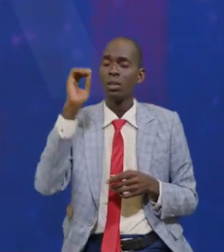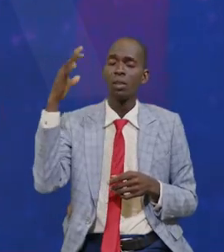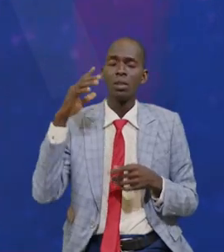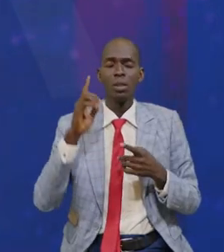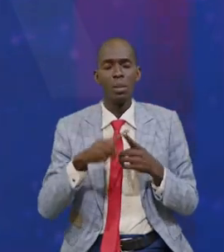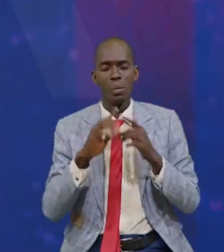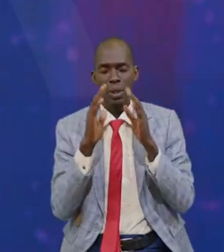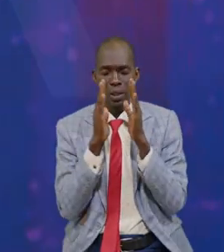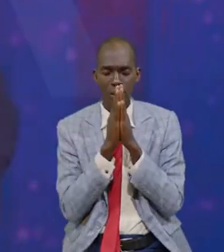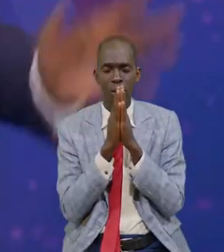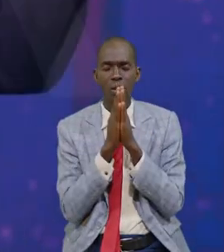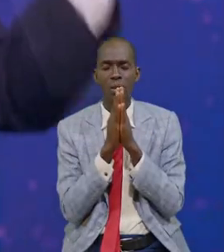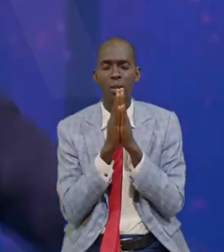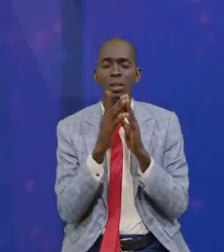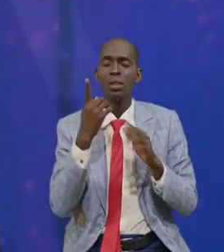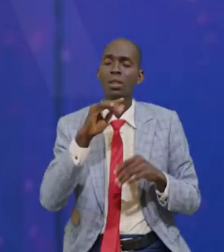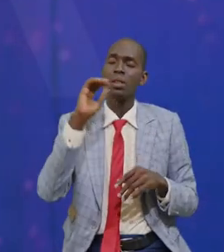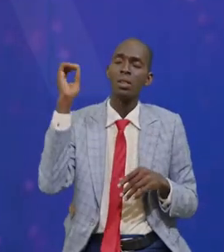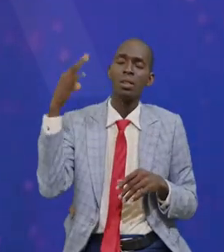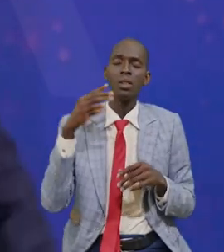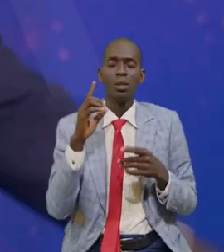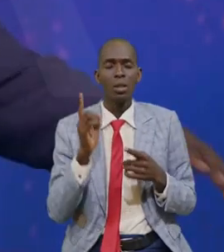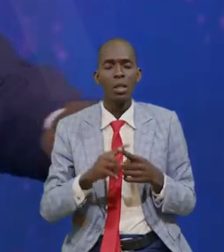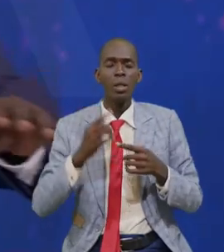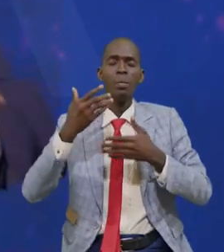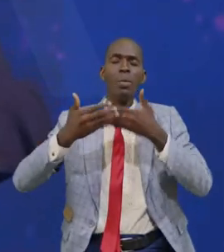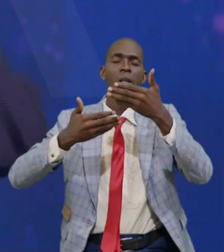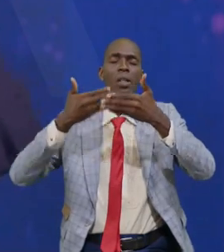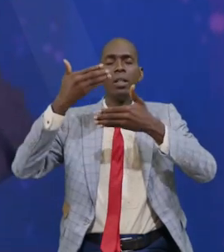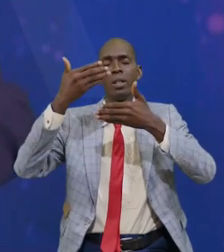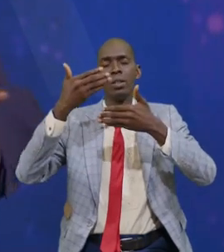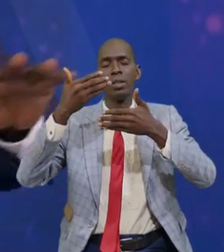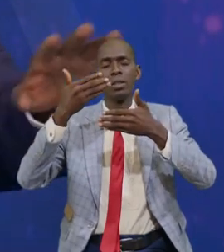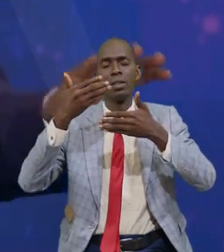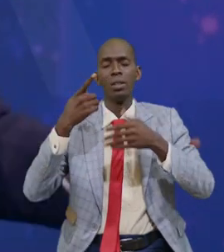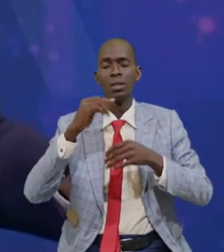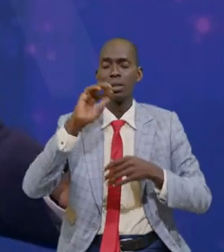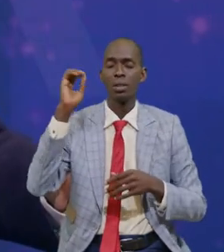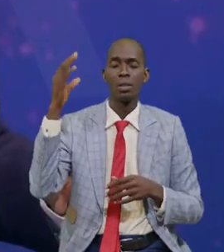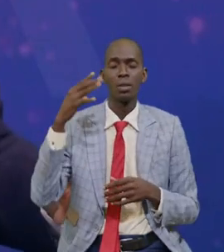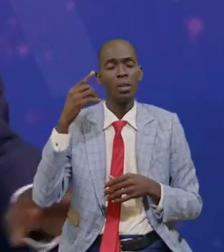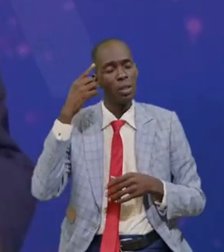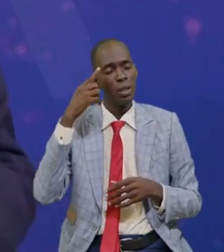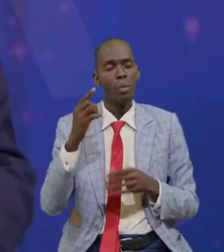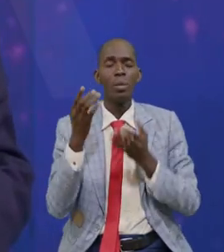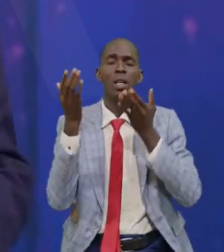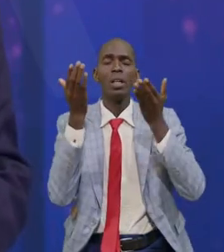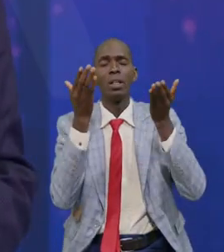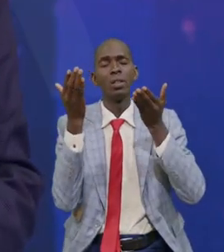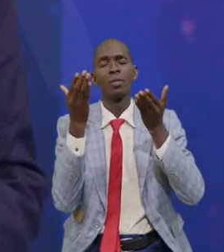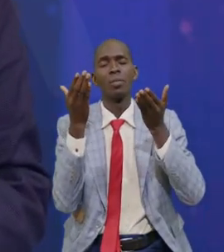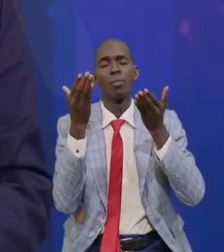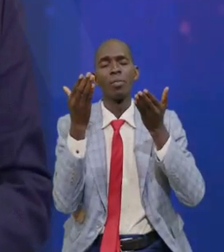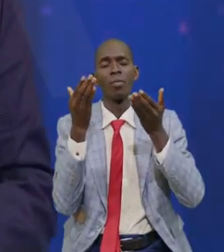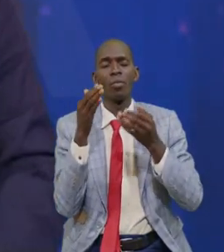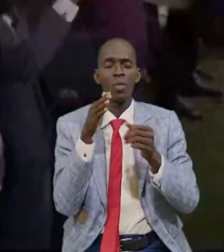pray, the grace to progress, the grace for service.